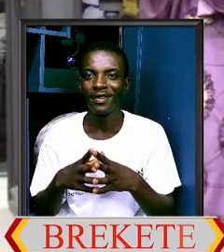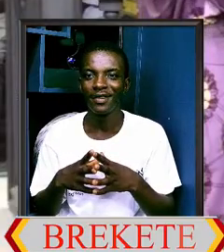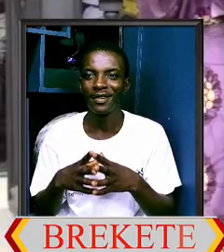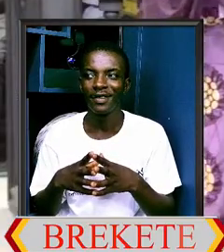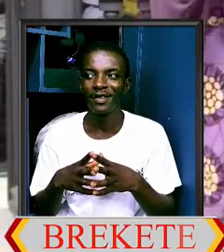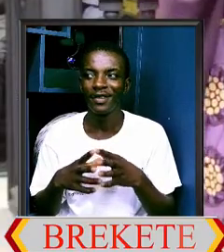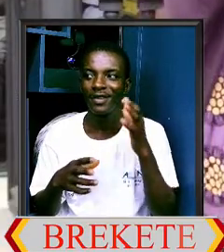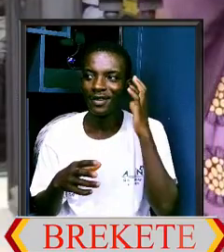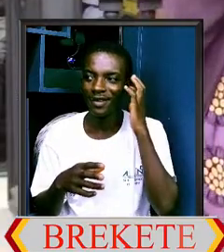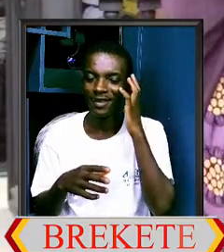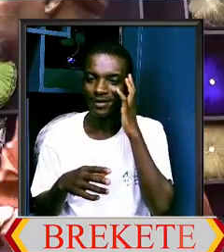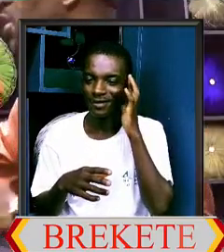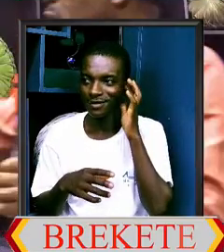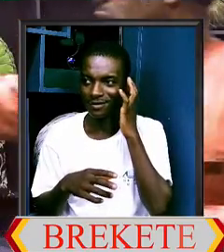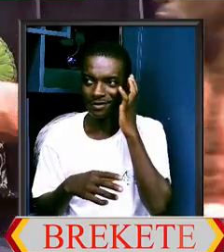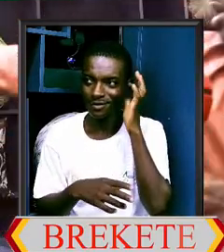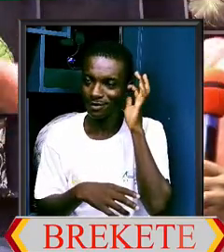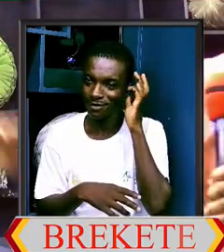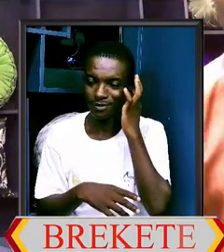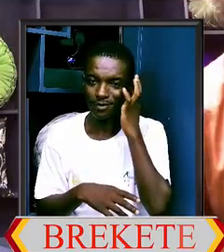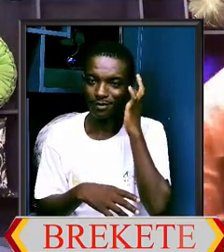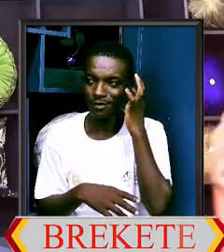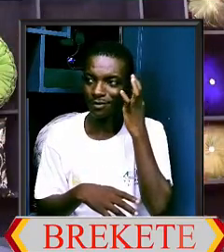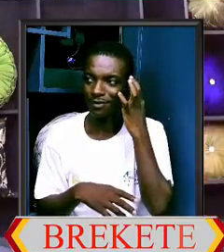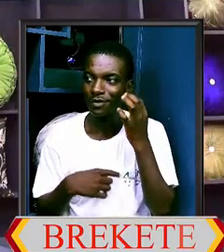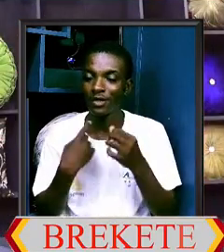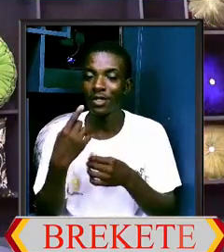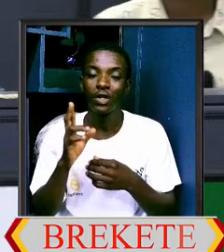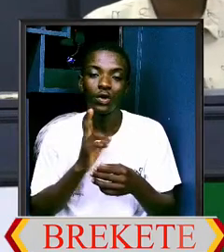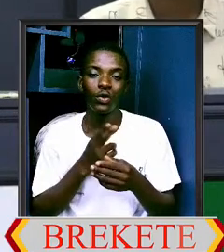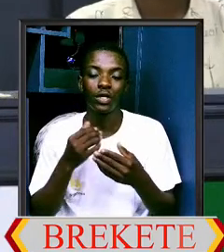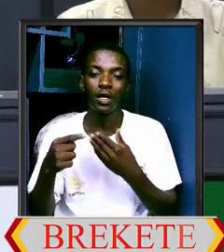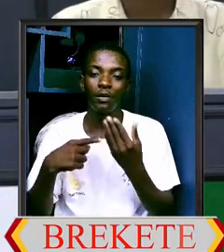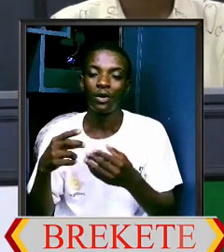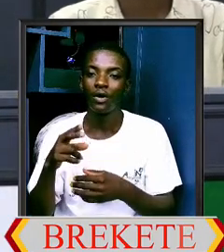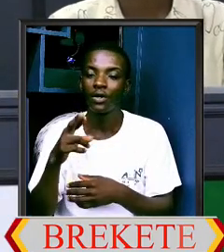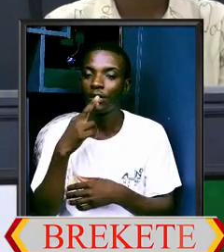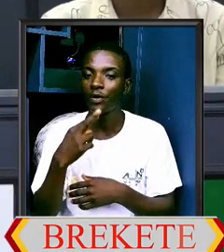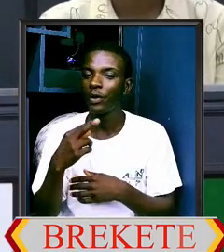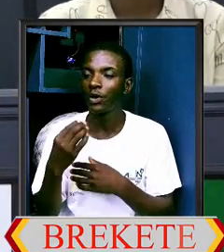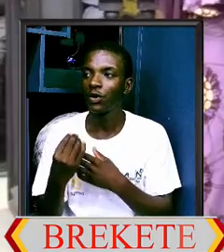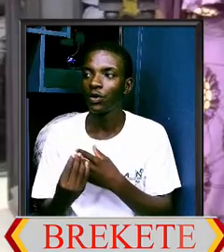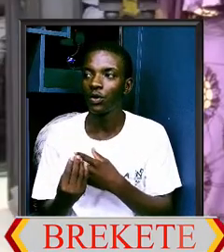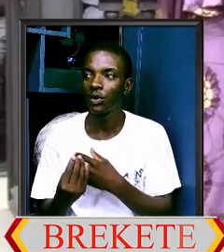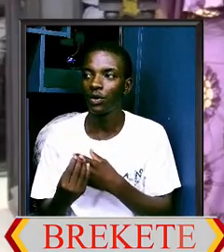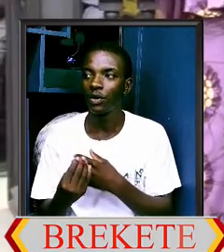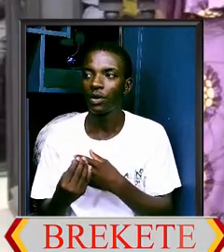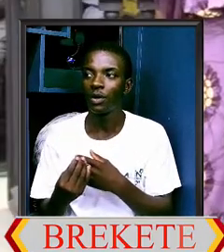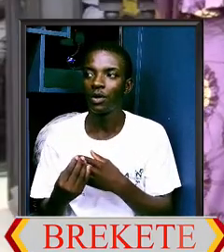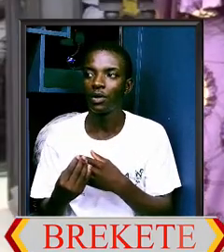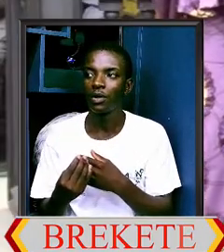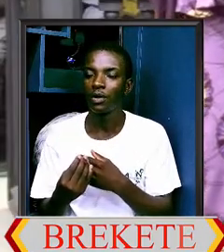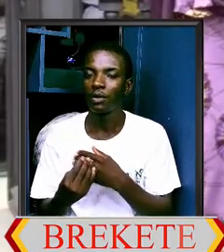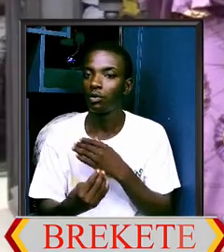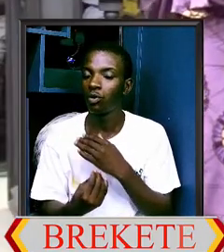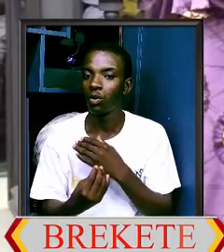it. I shall collect my microphone. Tell us about red oil quickly. Okay. The red